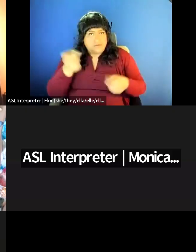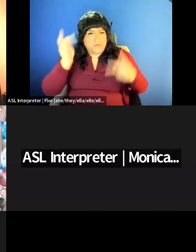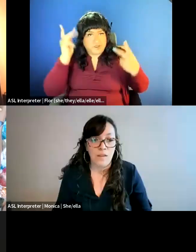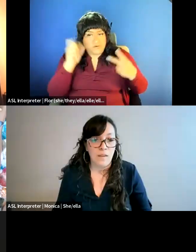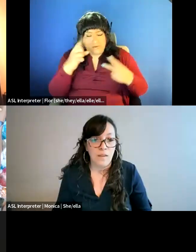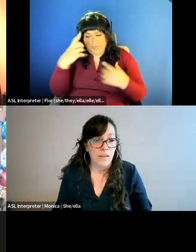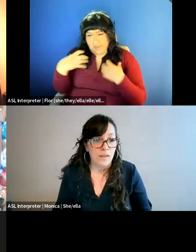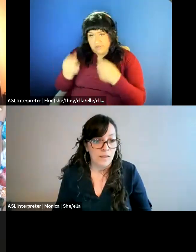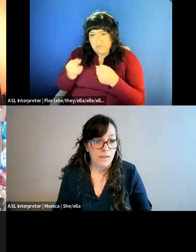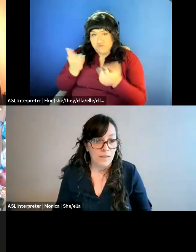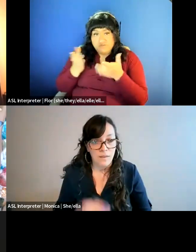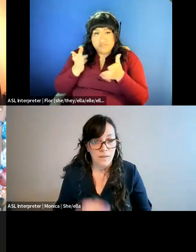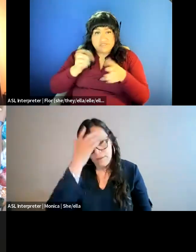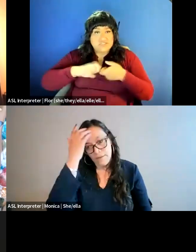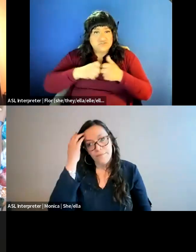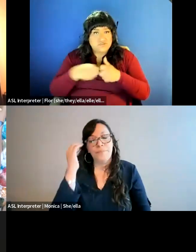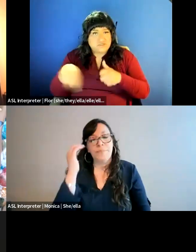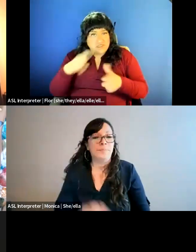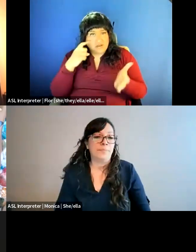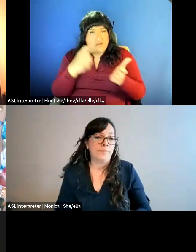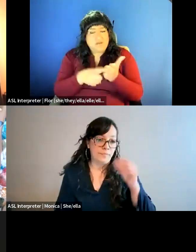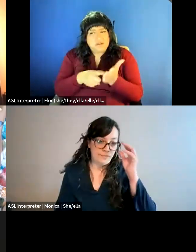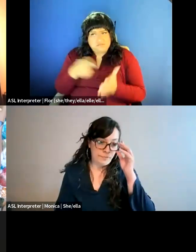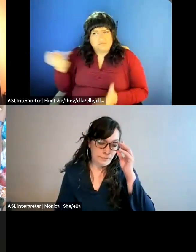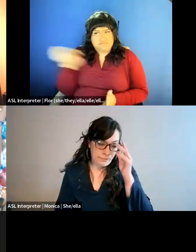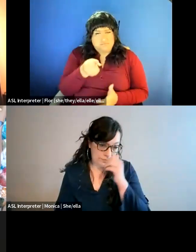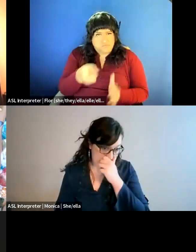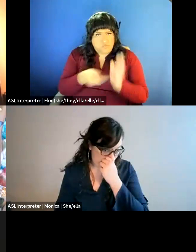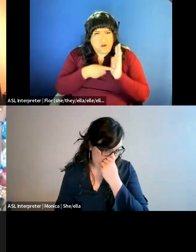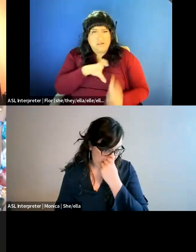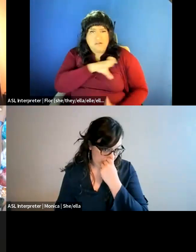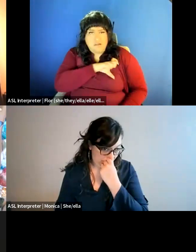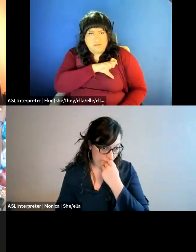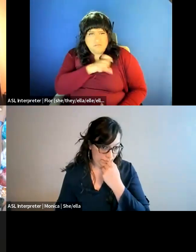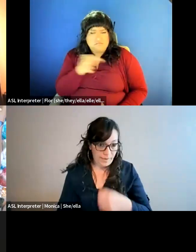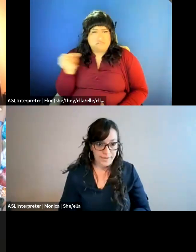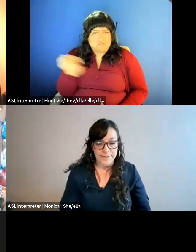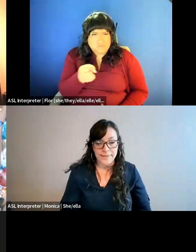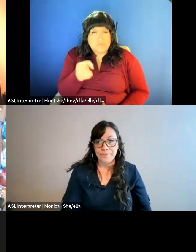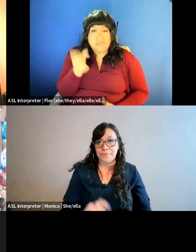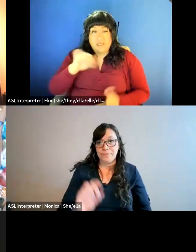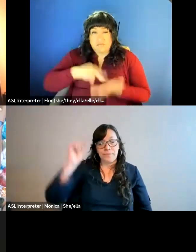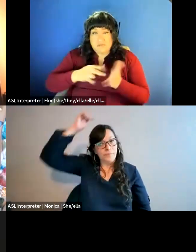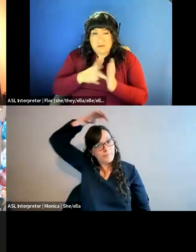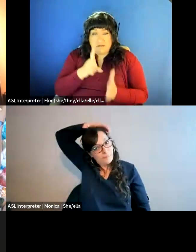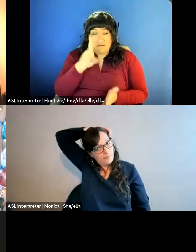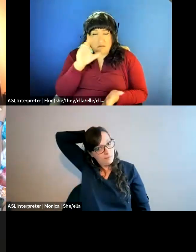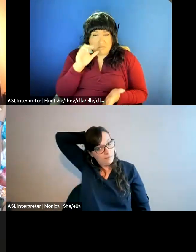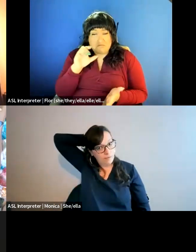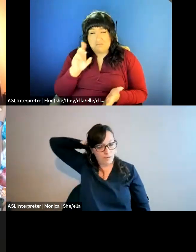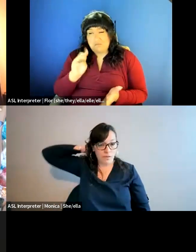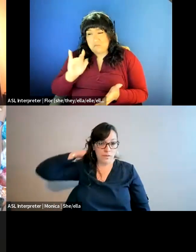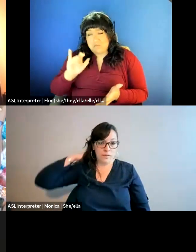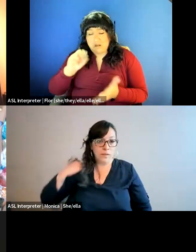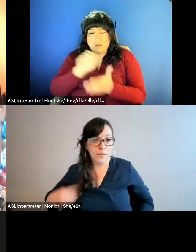They see it as a public safety issue that requires law enforcement, right? And so that means that hundreds of millions of dollars that could be spent on housing, mental